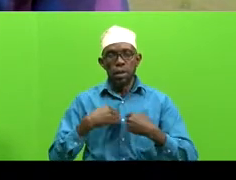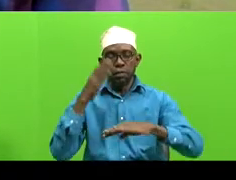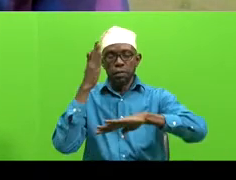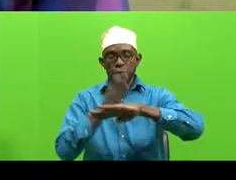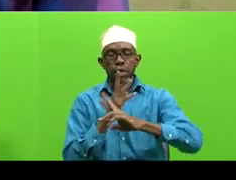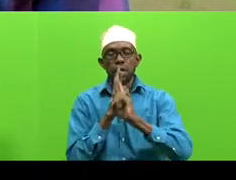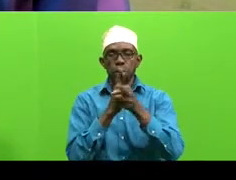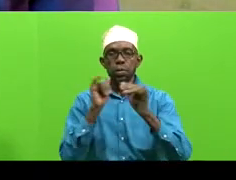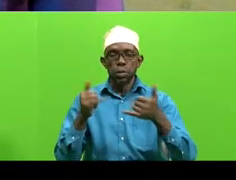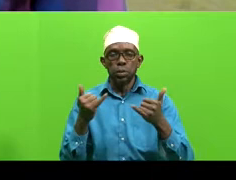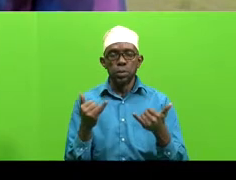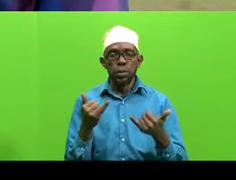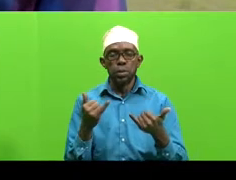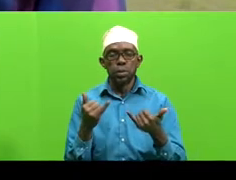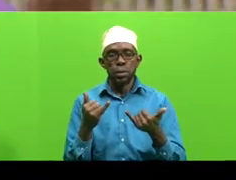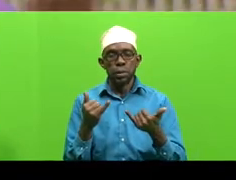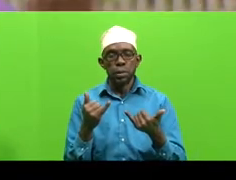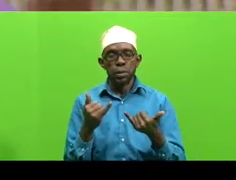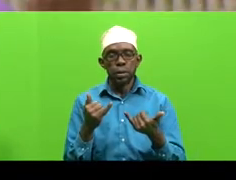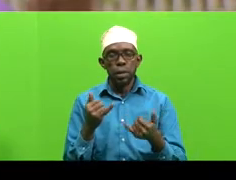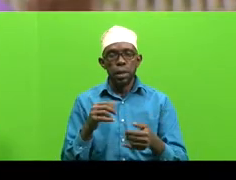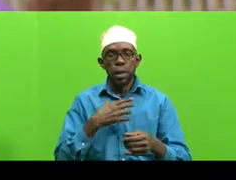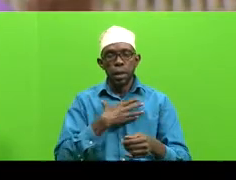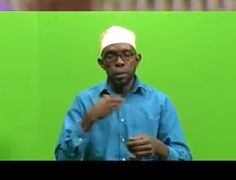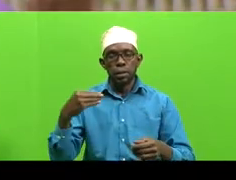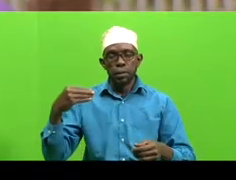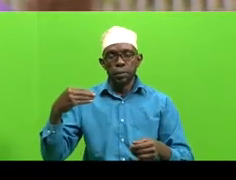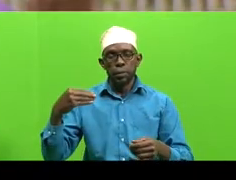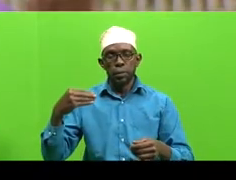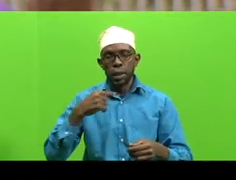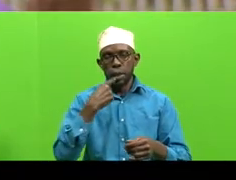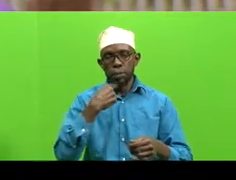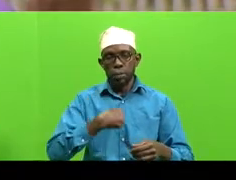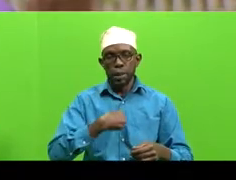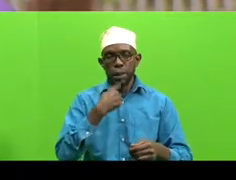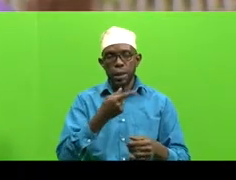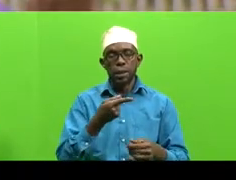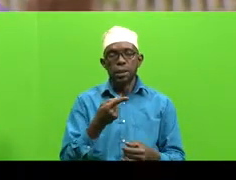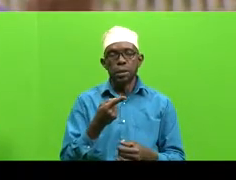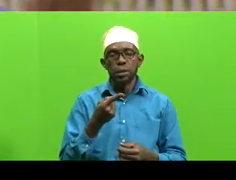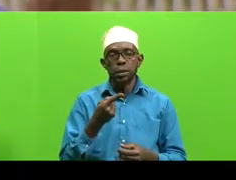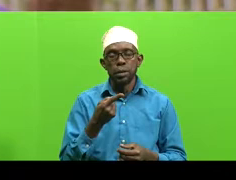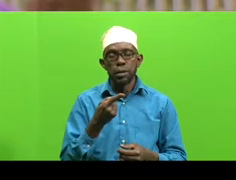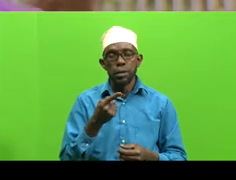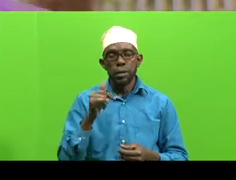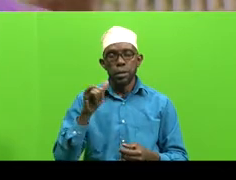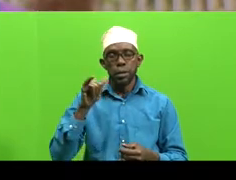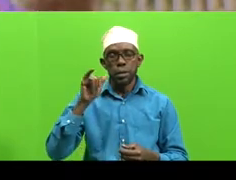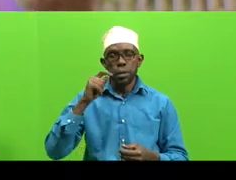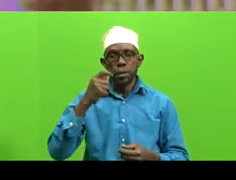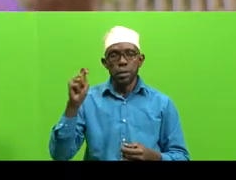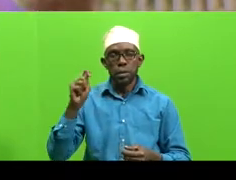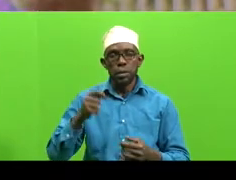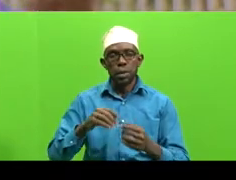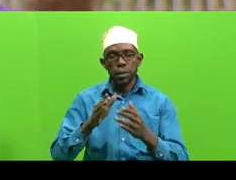being extended by specific outlets. And I would say the extent